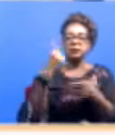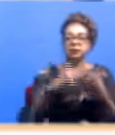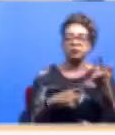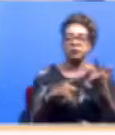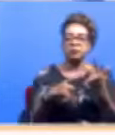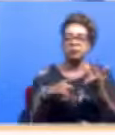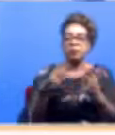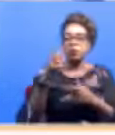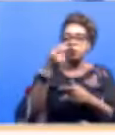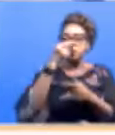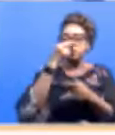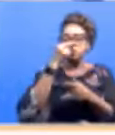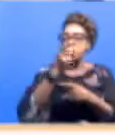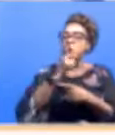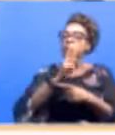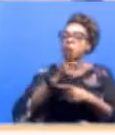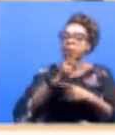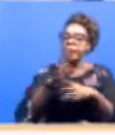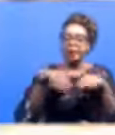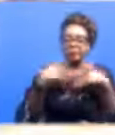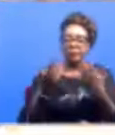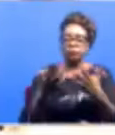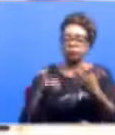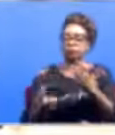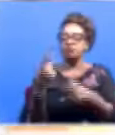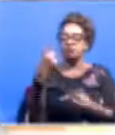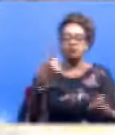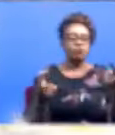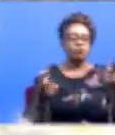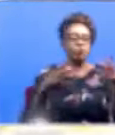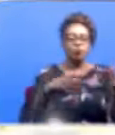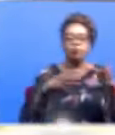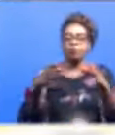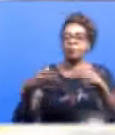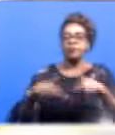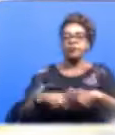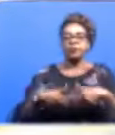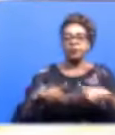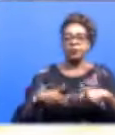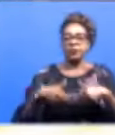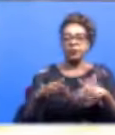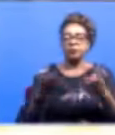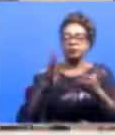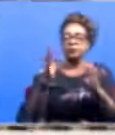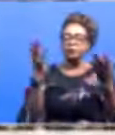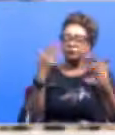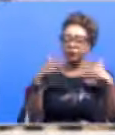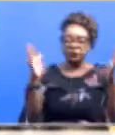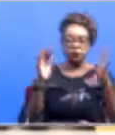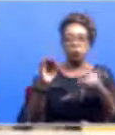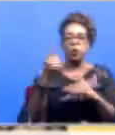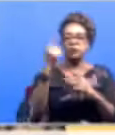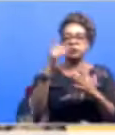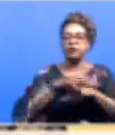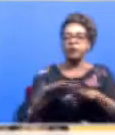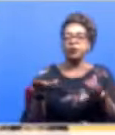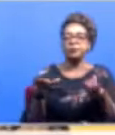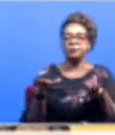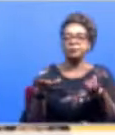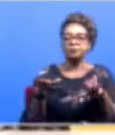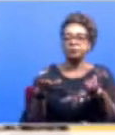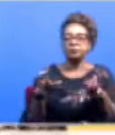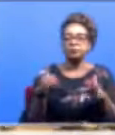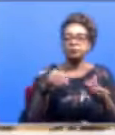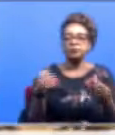William Ruto warned against a rising criminal gang, promising to deal with them once and for all. Busia County